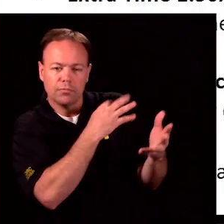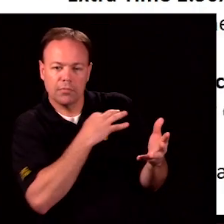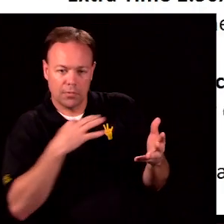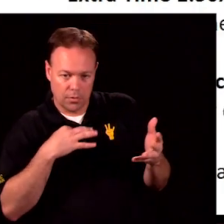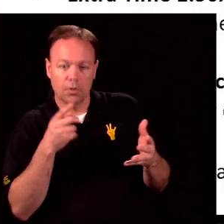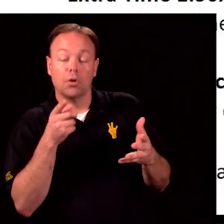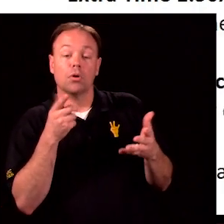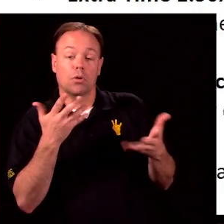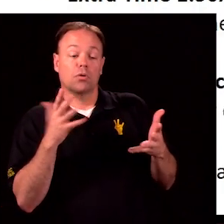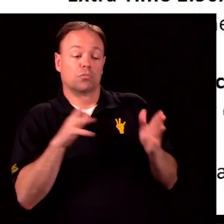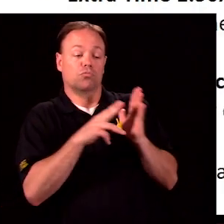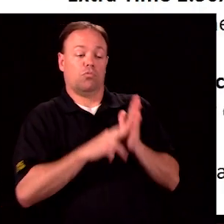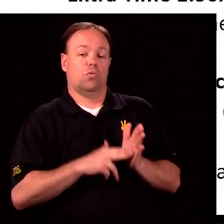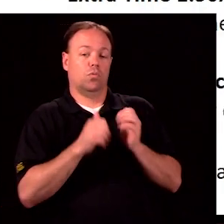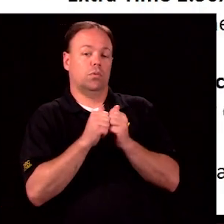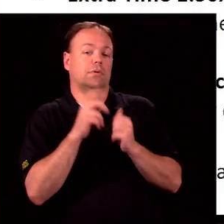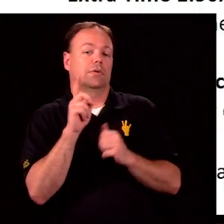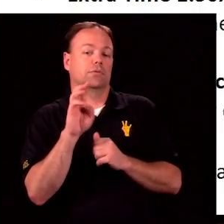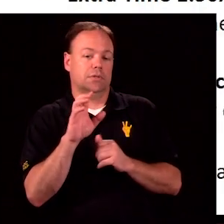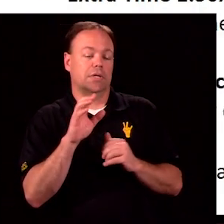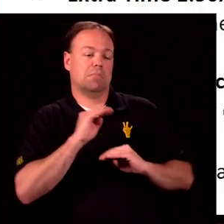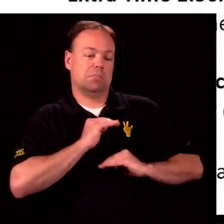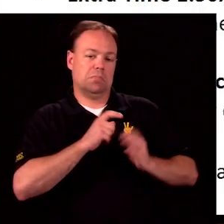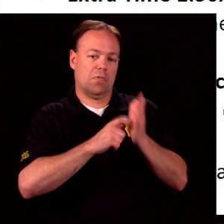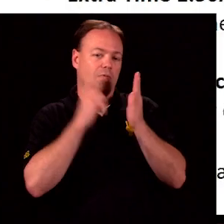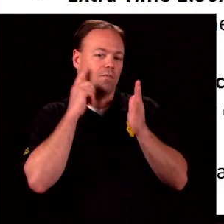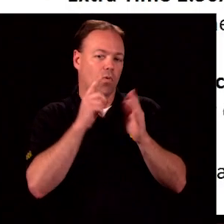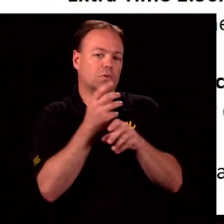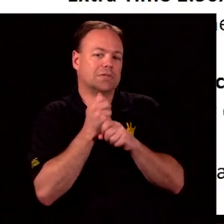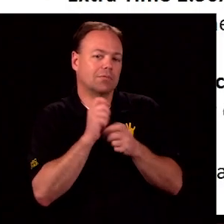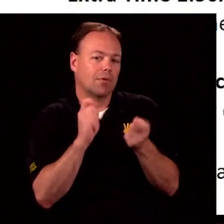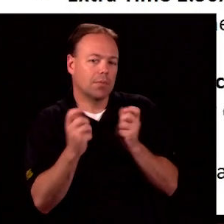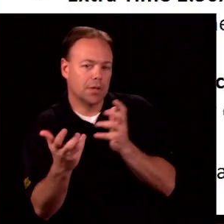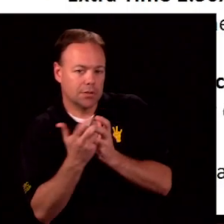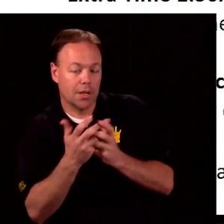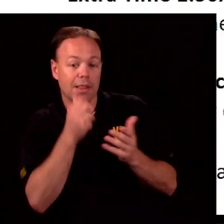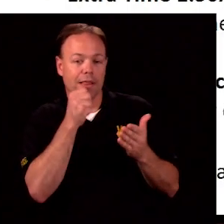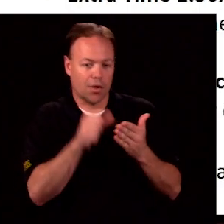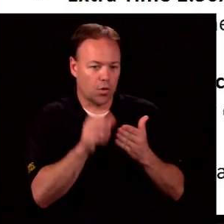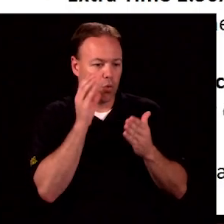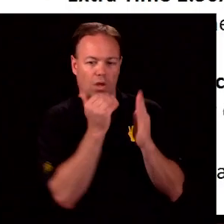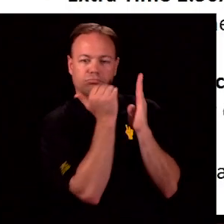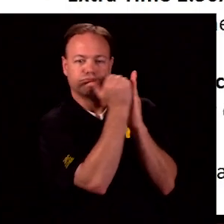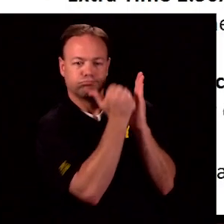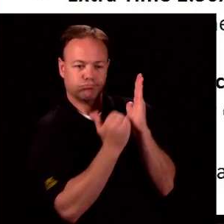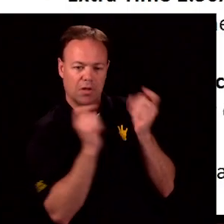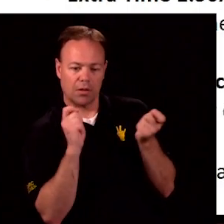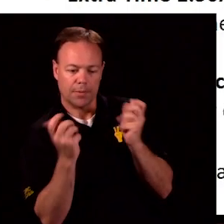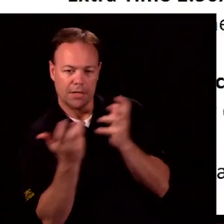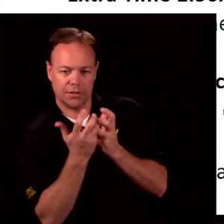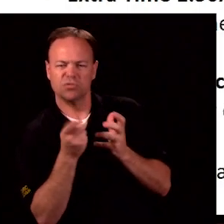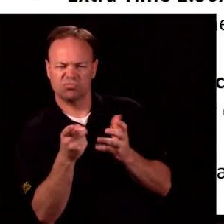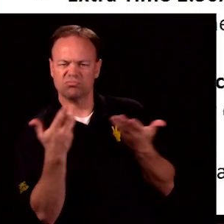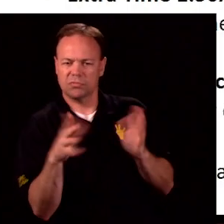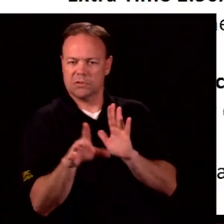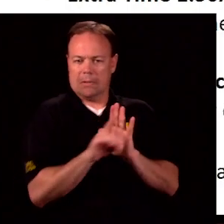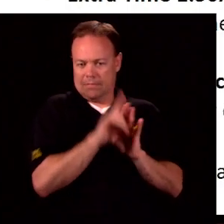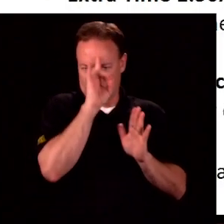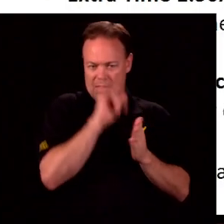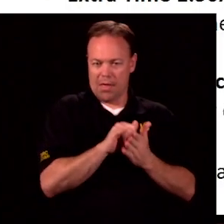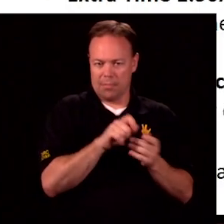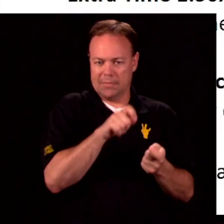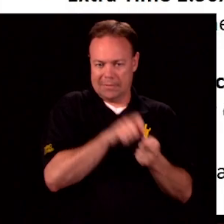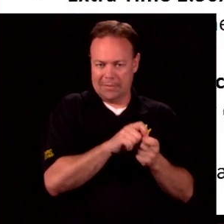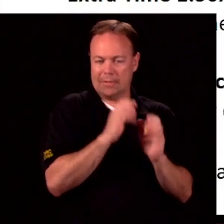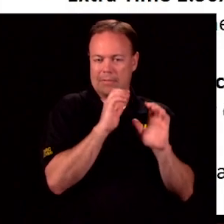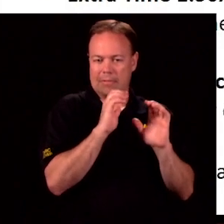and qualify for accommodations. The letter will then list the accommodations that you have selected for that particular course. It